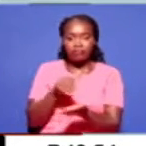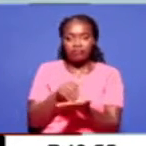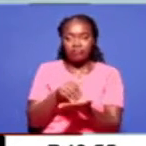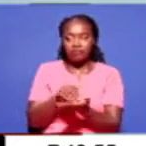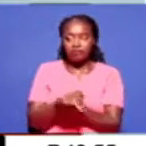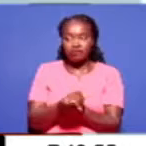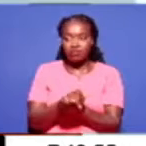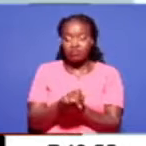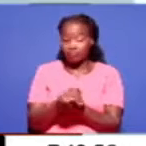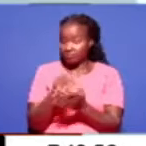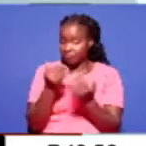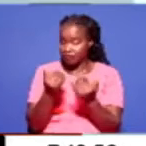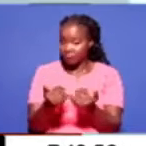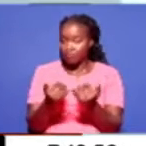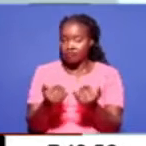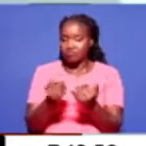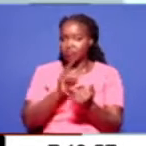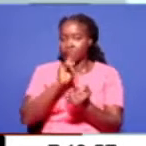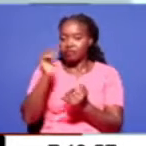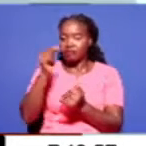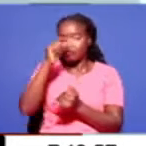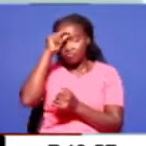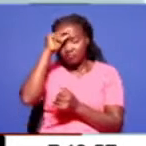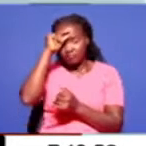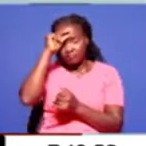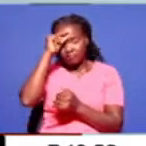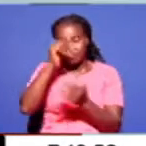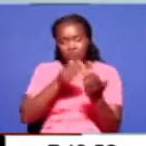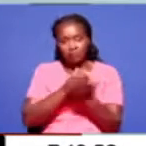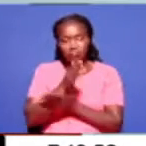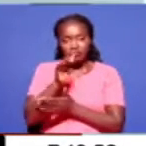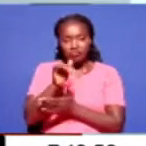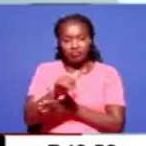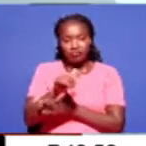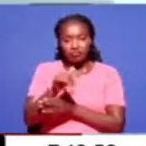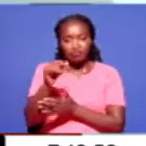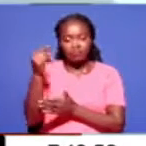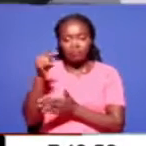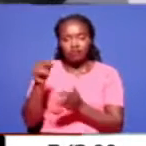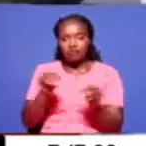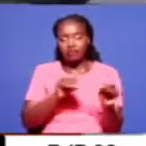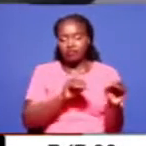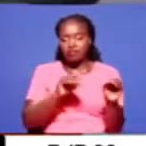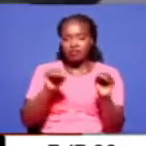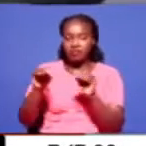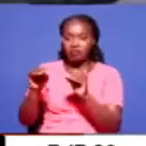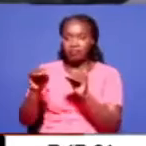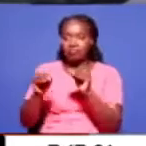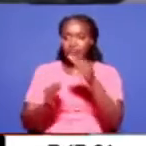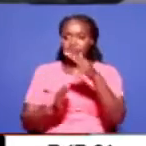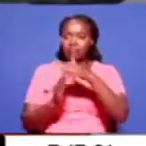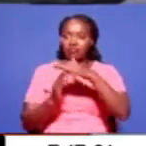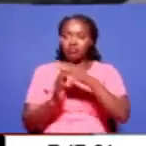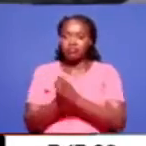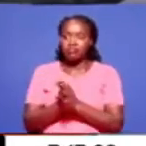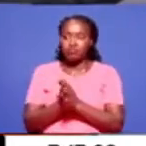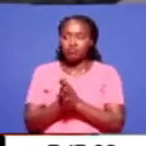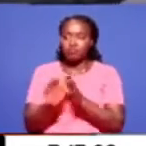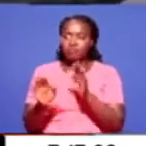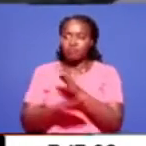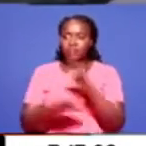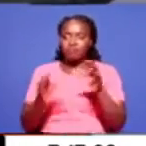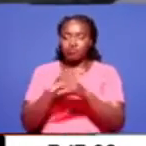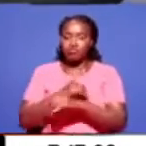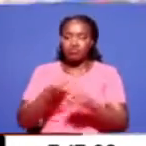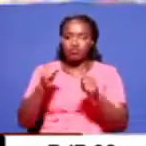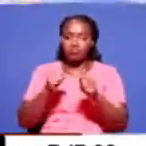this end, the Kenya government has ensured that the green transition is prioritized. Naibu mwenyekiti wa chama cha watengenezaji